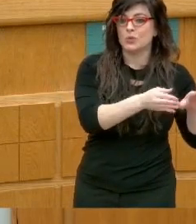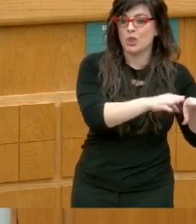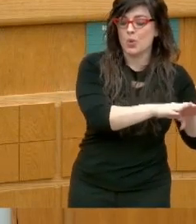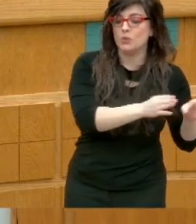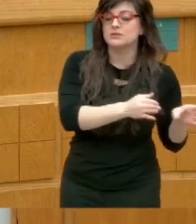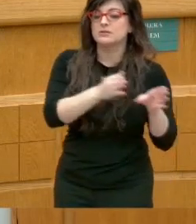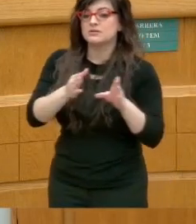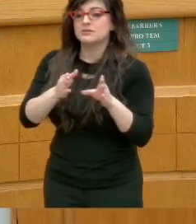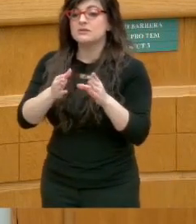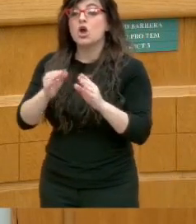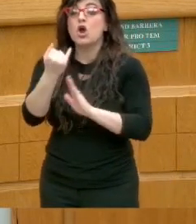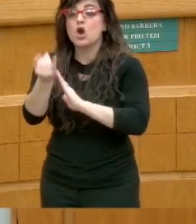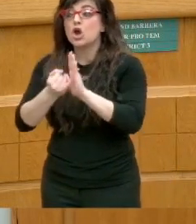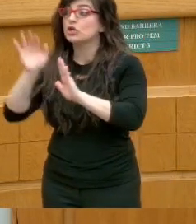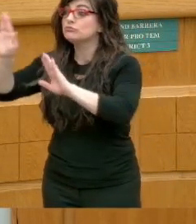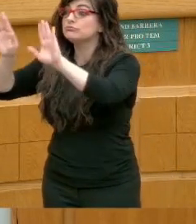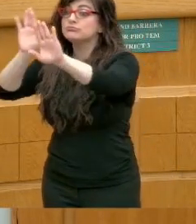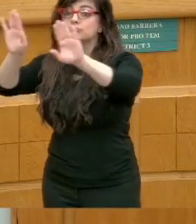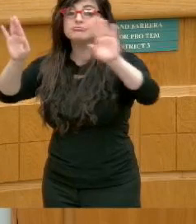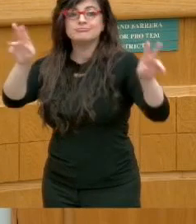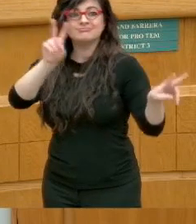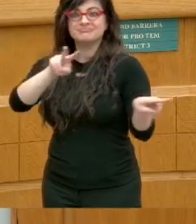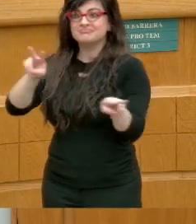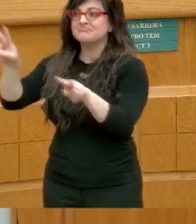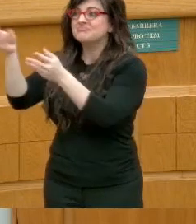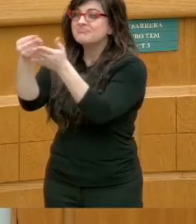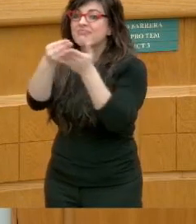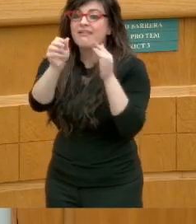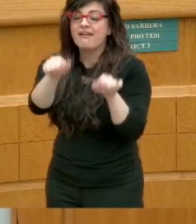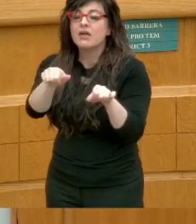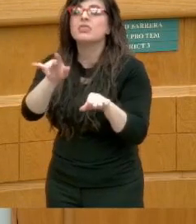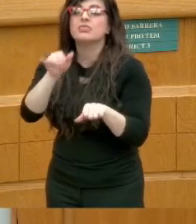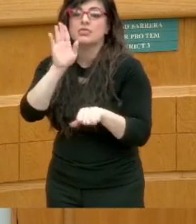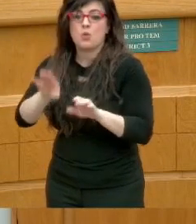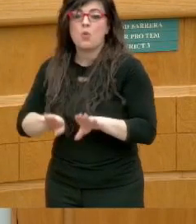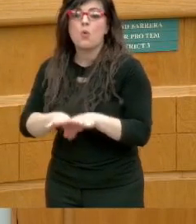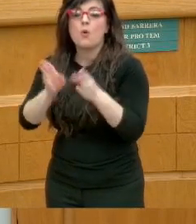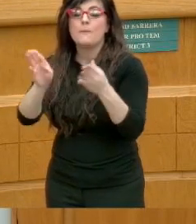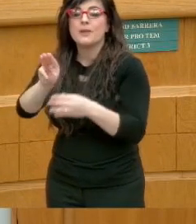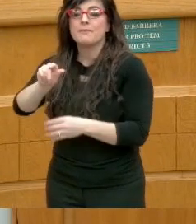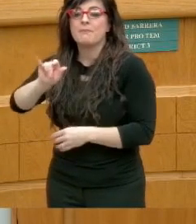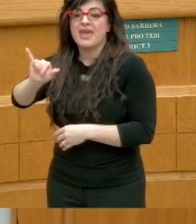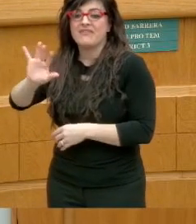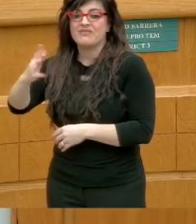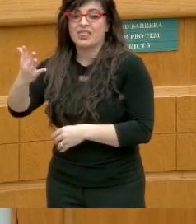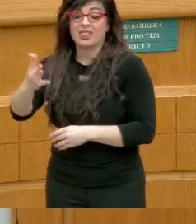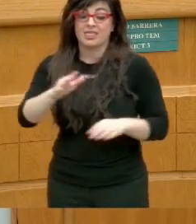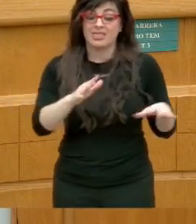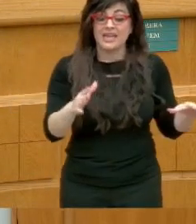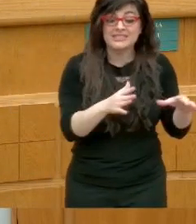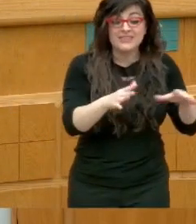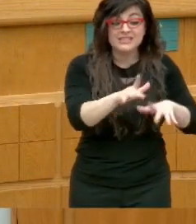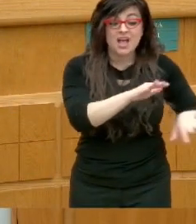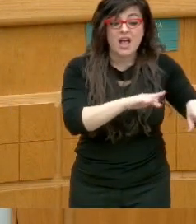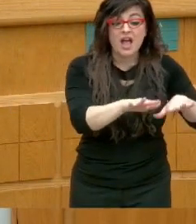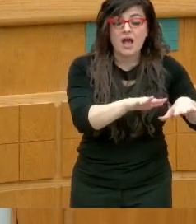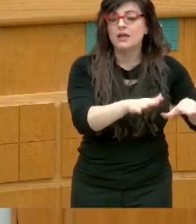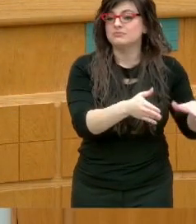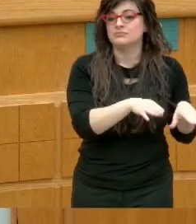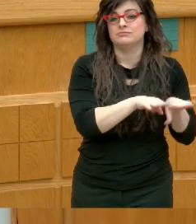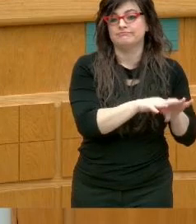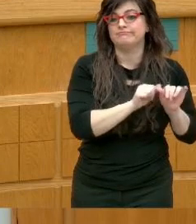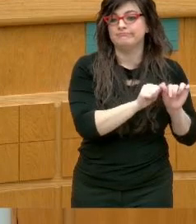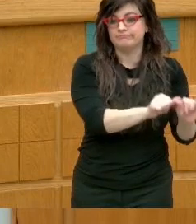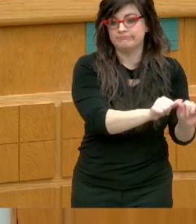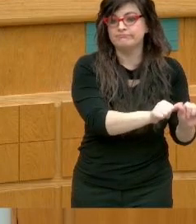artists' work that's displayed. You can buy it. It's a beautiful center in there. But May 5th is when they'll open the gallery, and all other things will